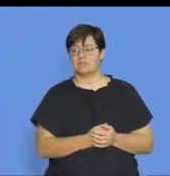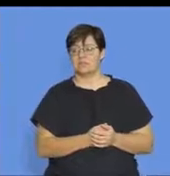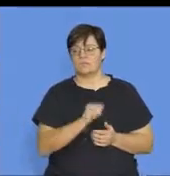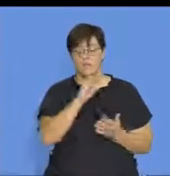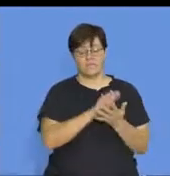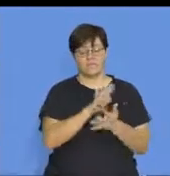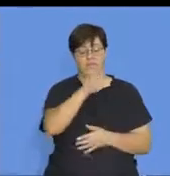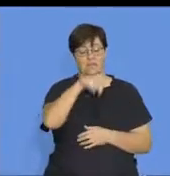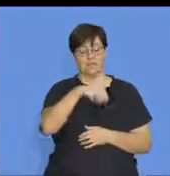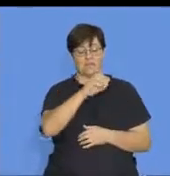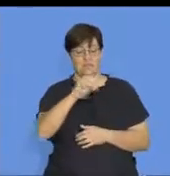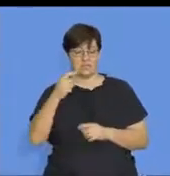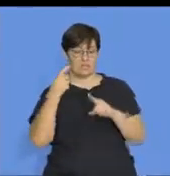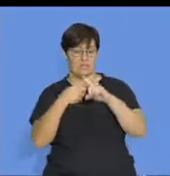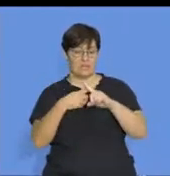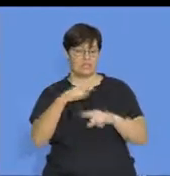okay, 15,000